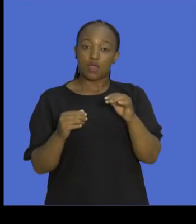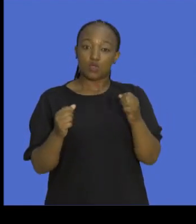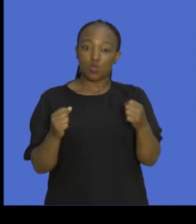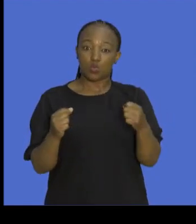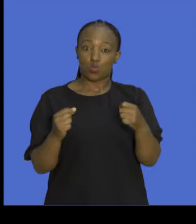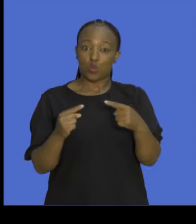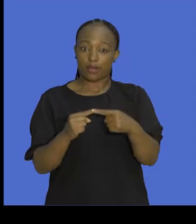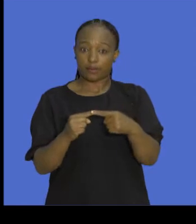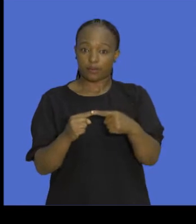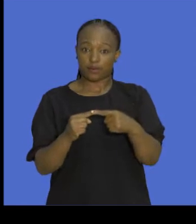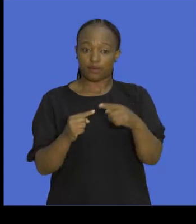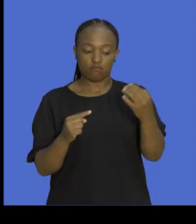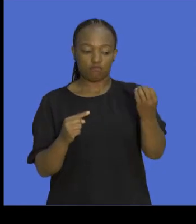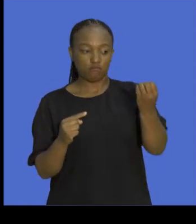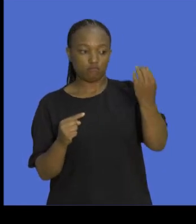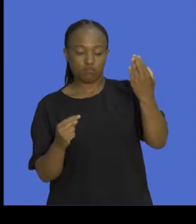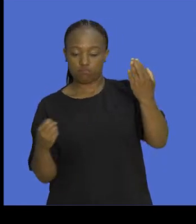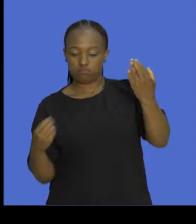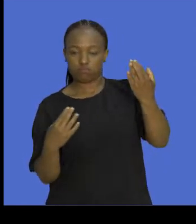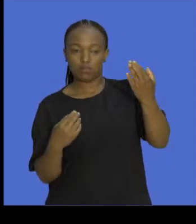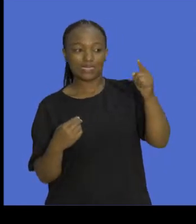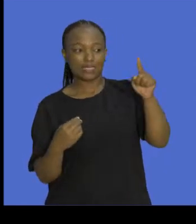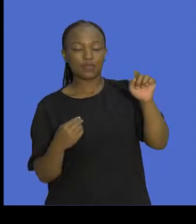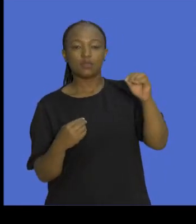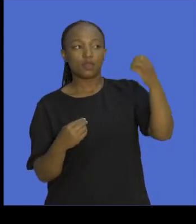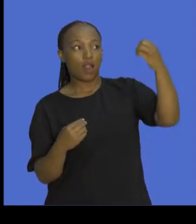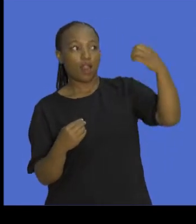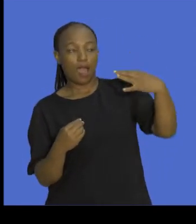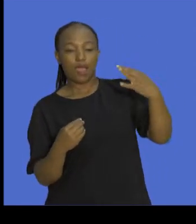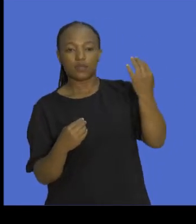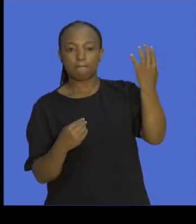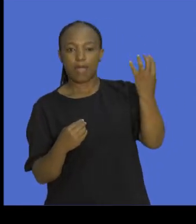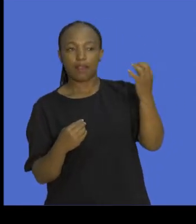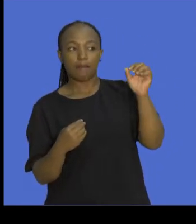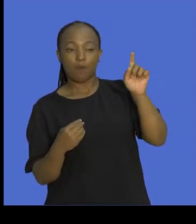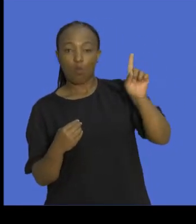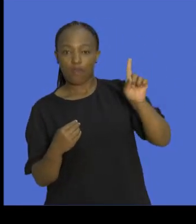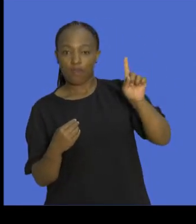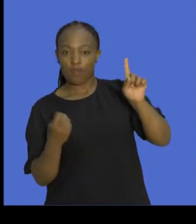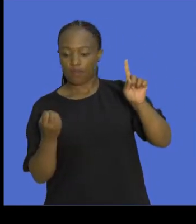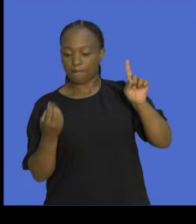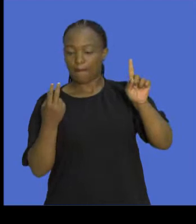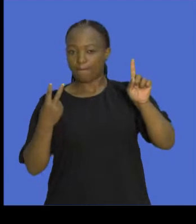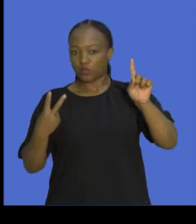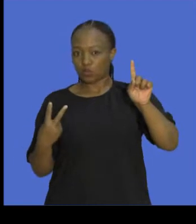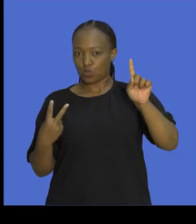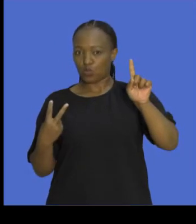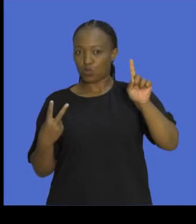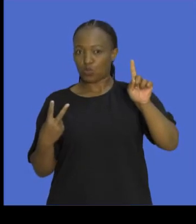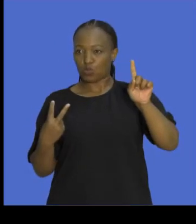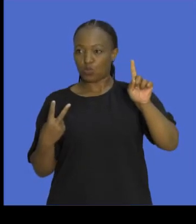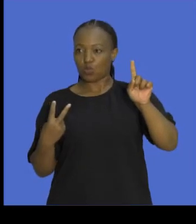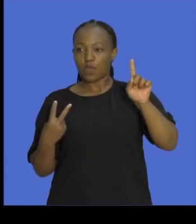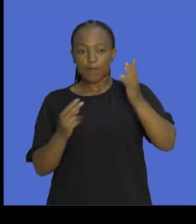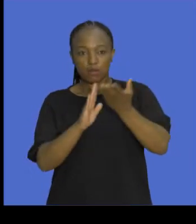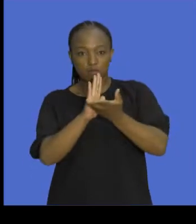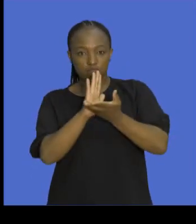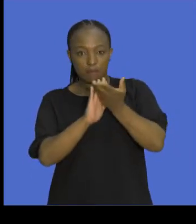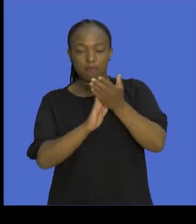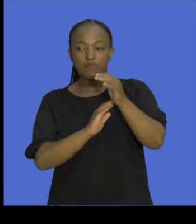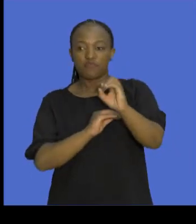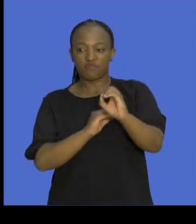resistor in parallel to light bulb 1, that has actually increased the current